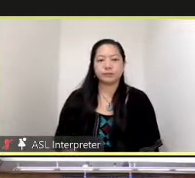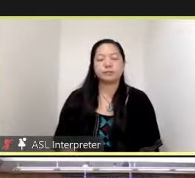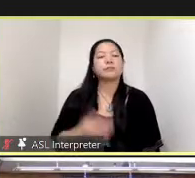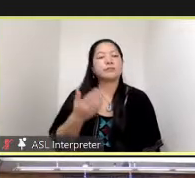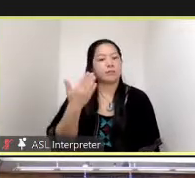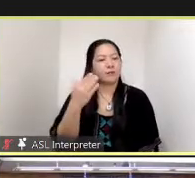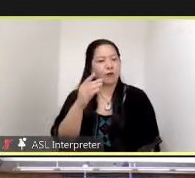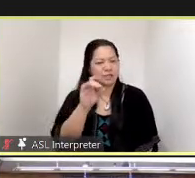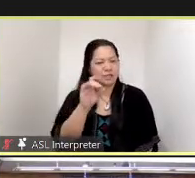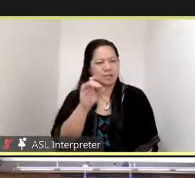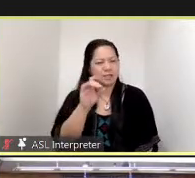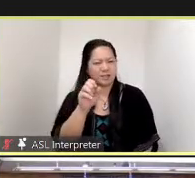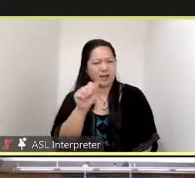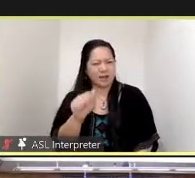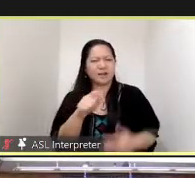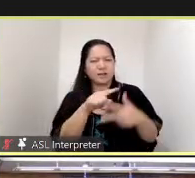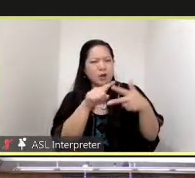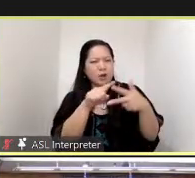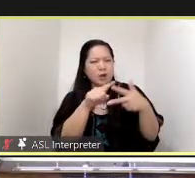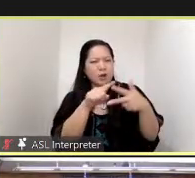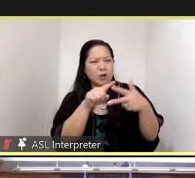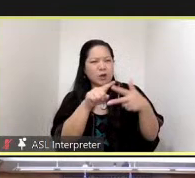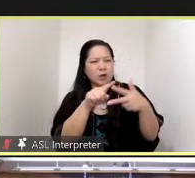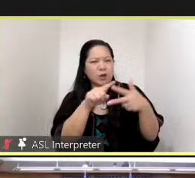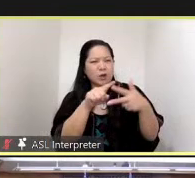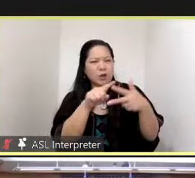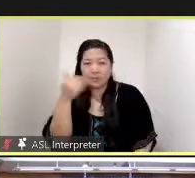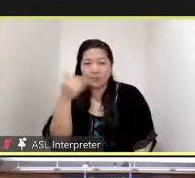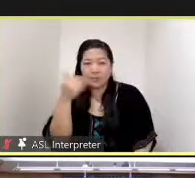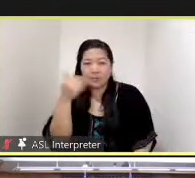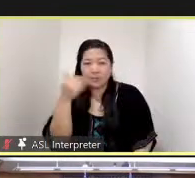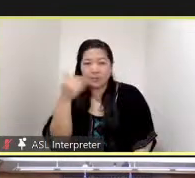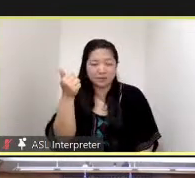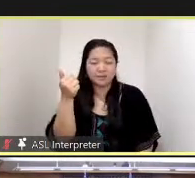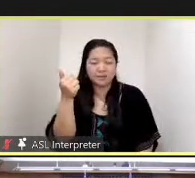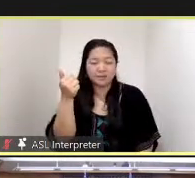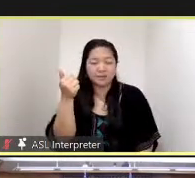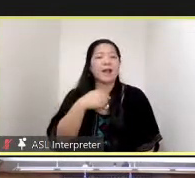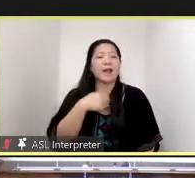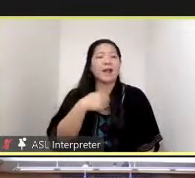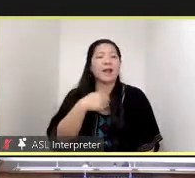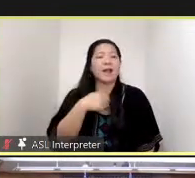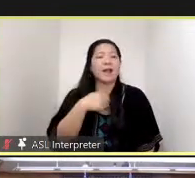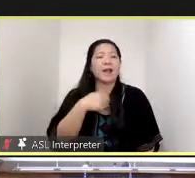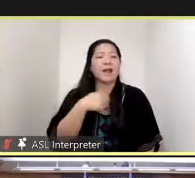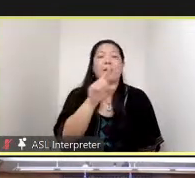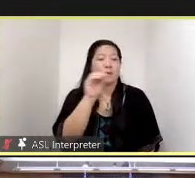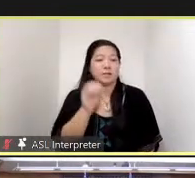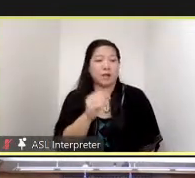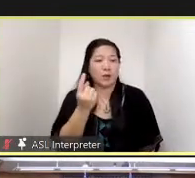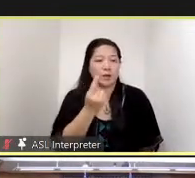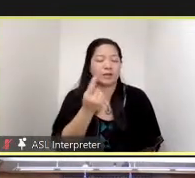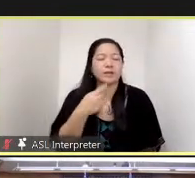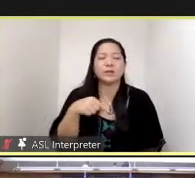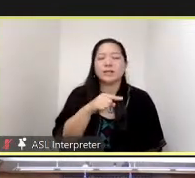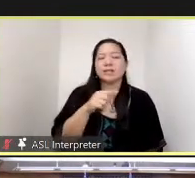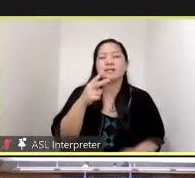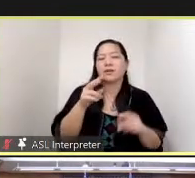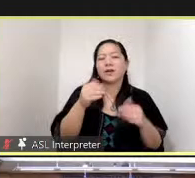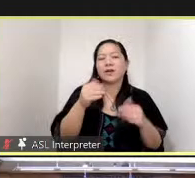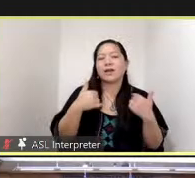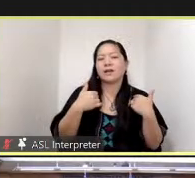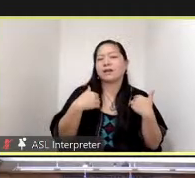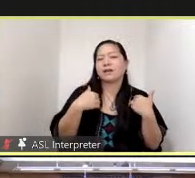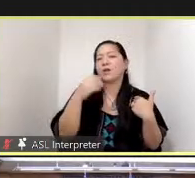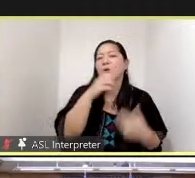lowest and our best operating, right, at 2.1%. So again, looking at that orange line, we're still somewhere in that